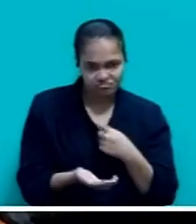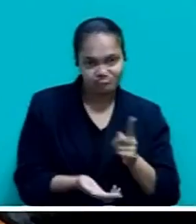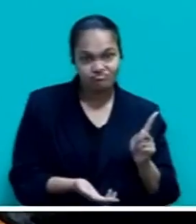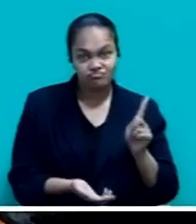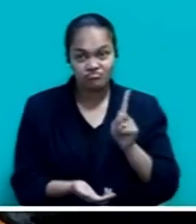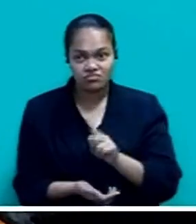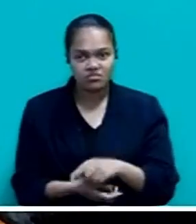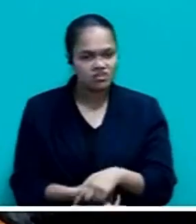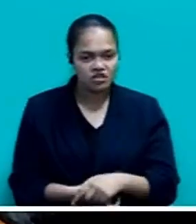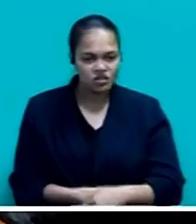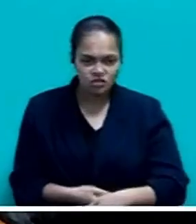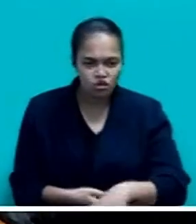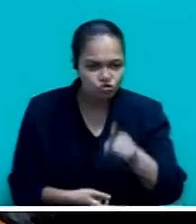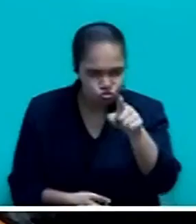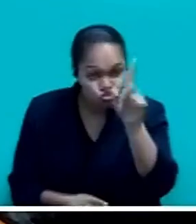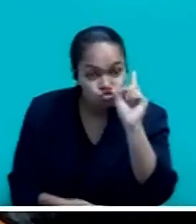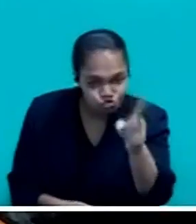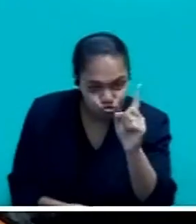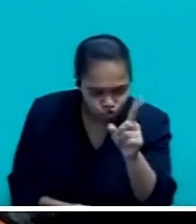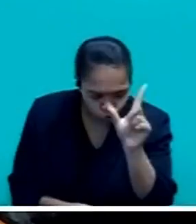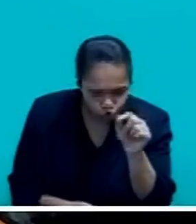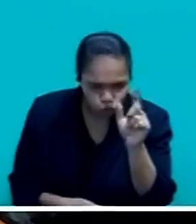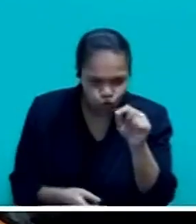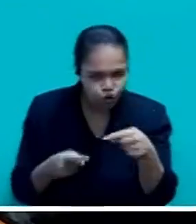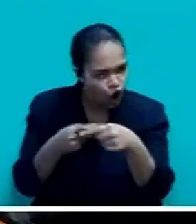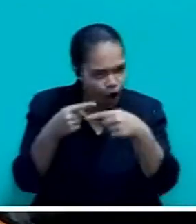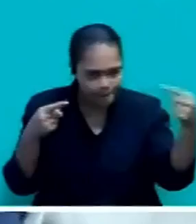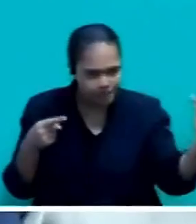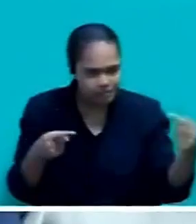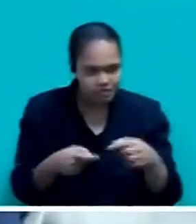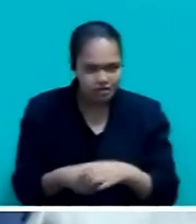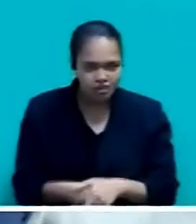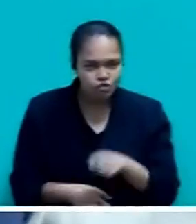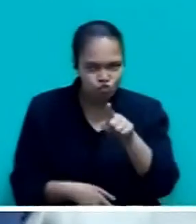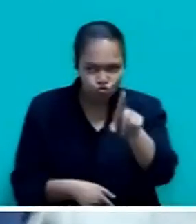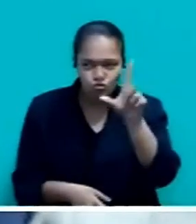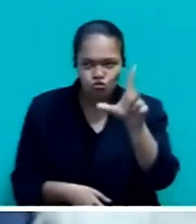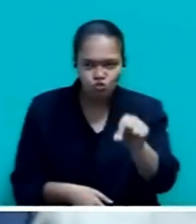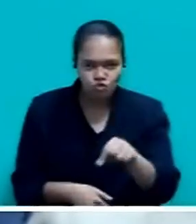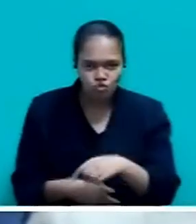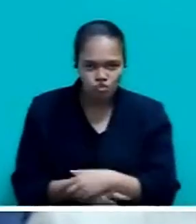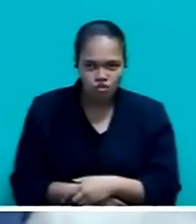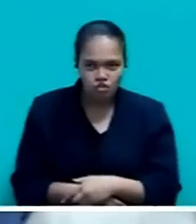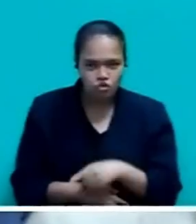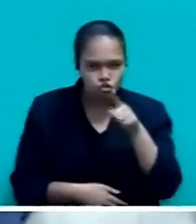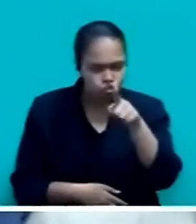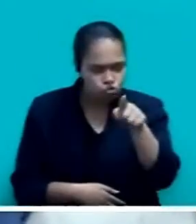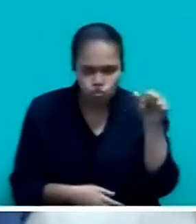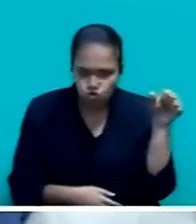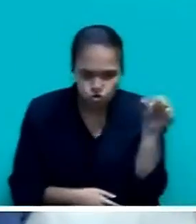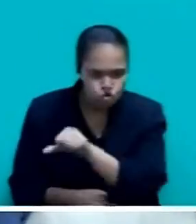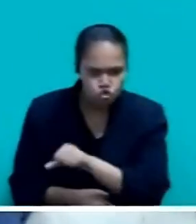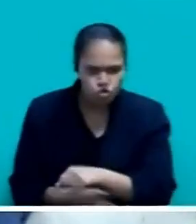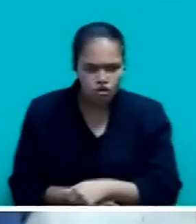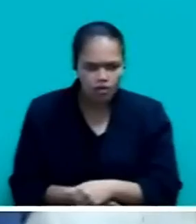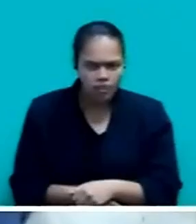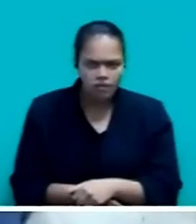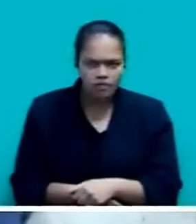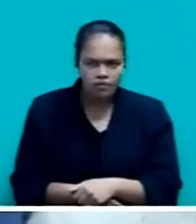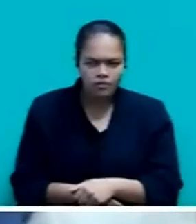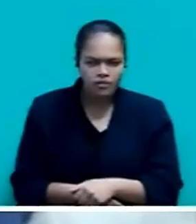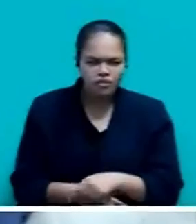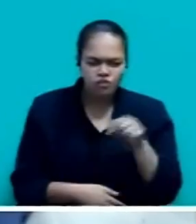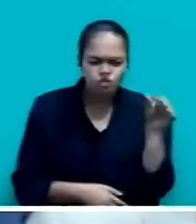you do the exact opposite. You do the exact opposite. You should be shameful. You should be